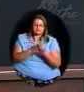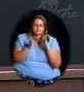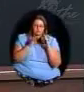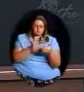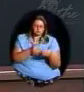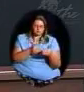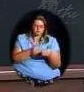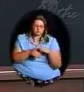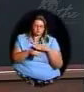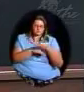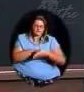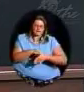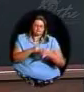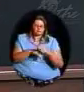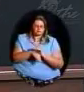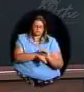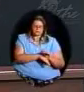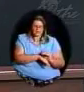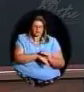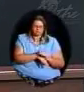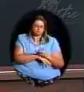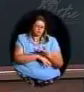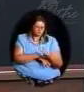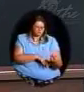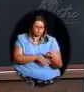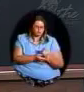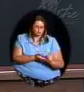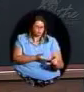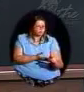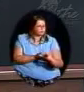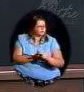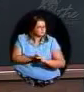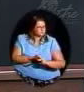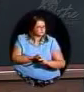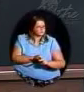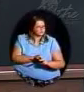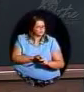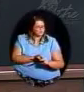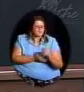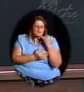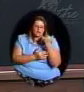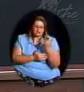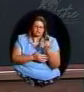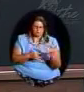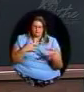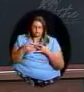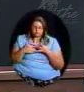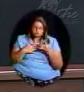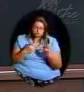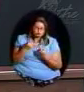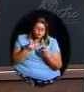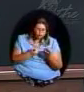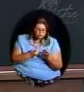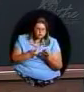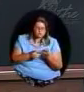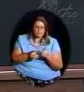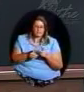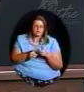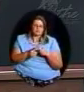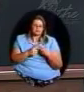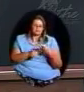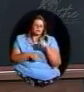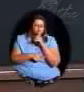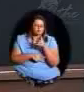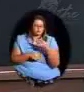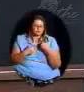this after tonight over the next few weeks, and if there are areas that you might have questions or concerns about, is to make sure